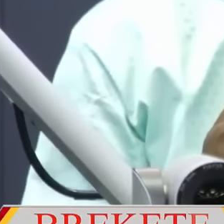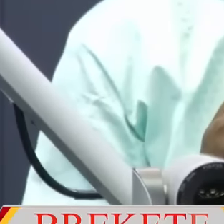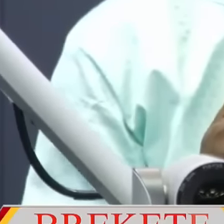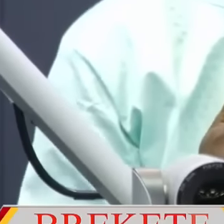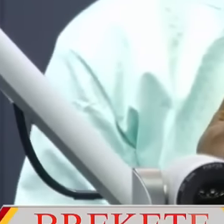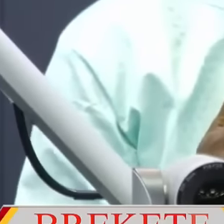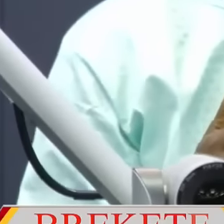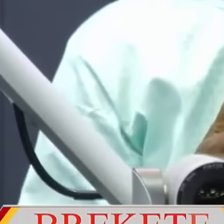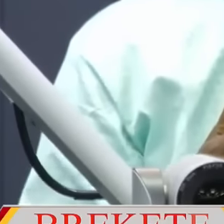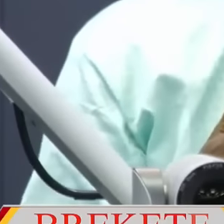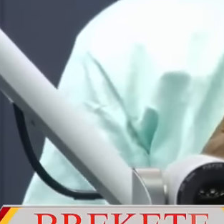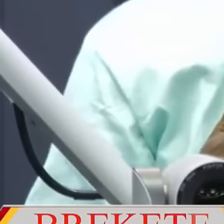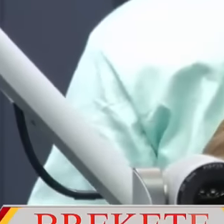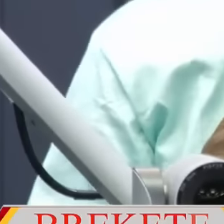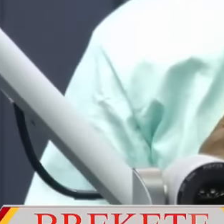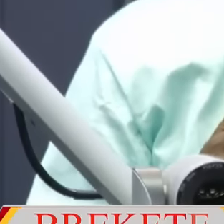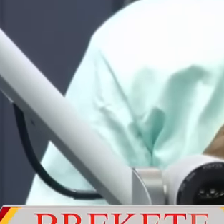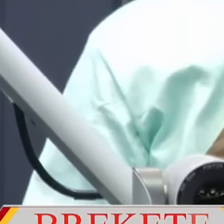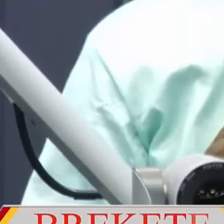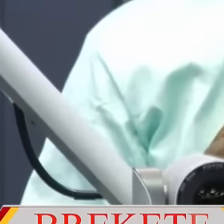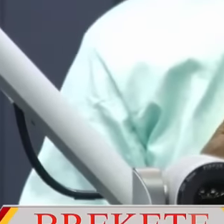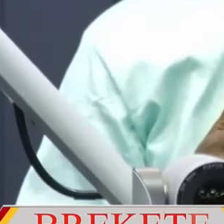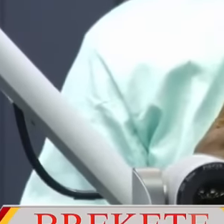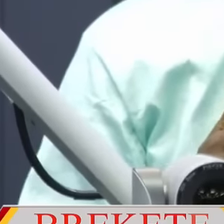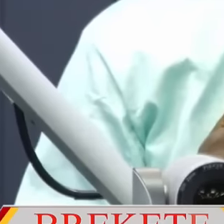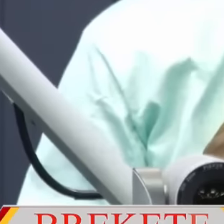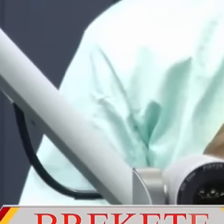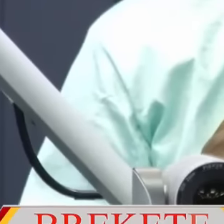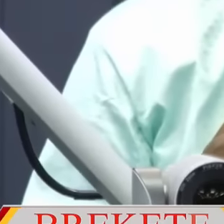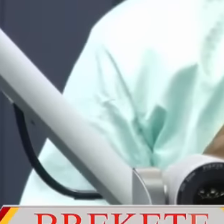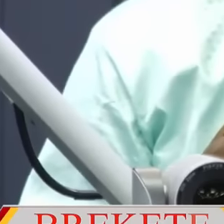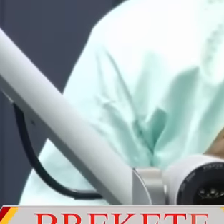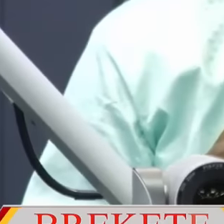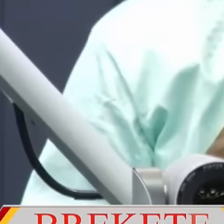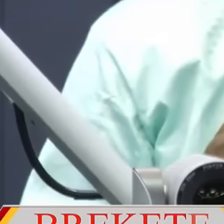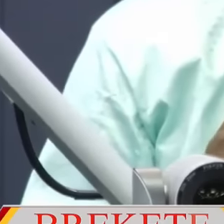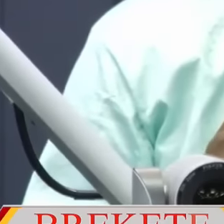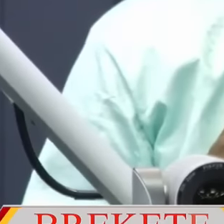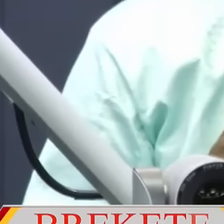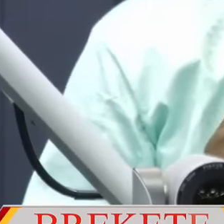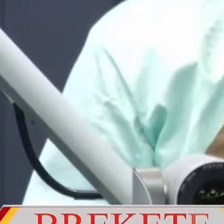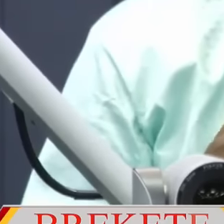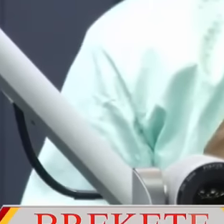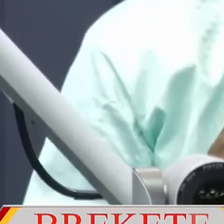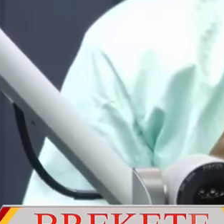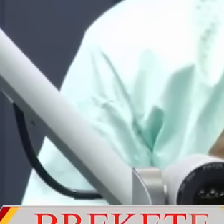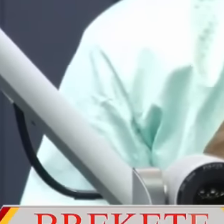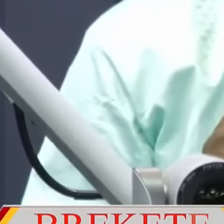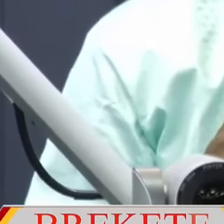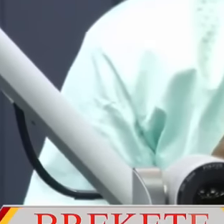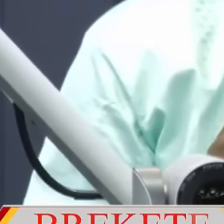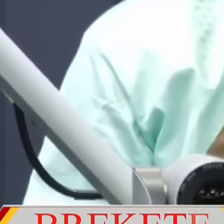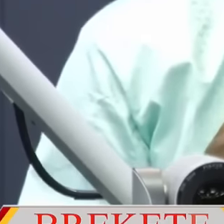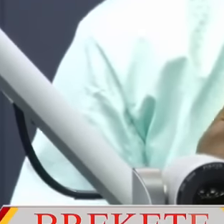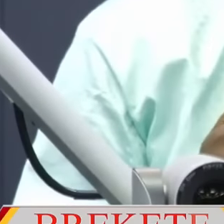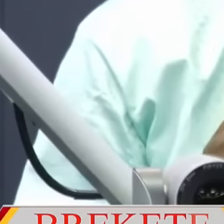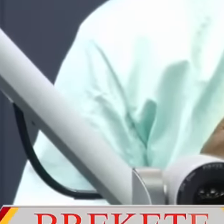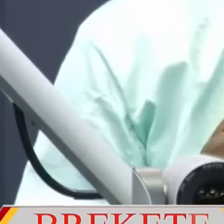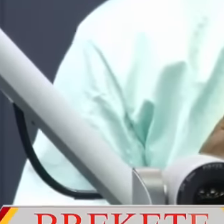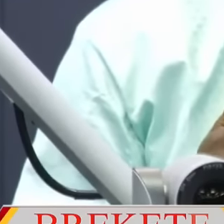shi yana kiwon dabbobi zai kula da dabbobin nan yariyar nan ta ce mama mutumin nan ba sanin shi muka yi ba adireshi